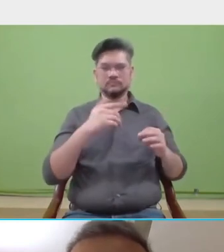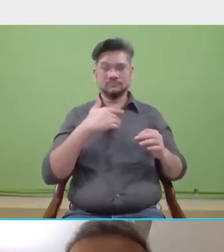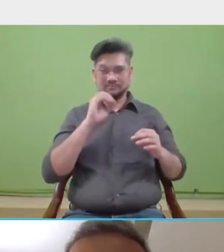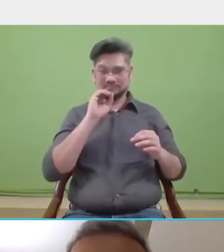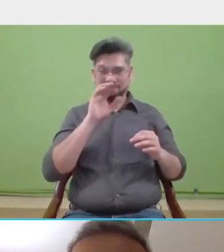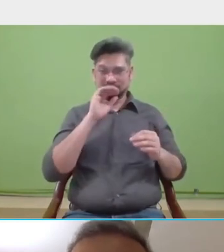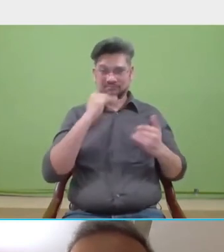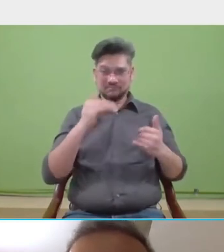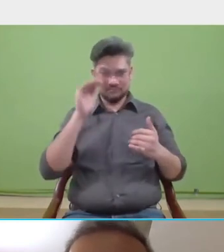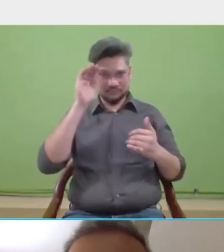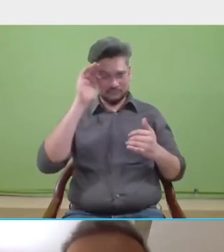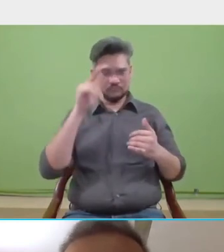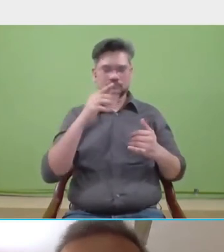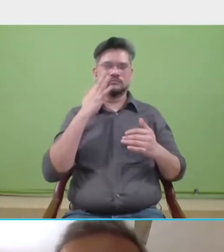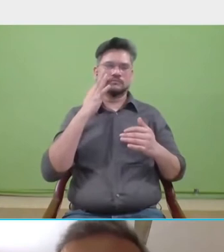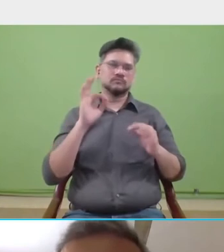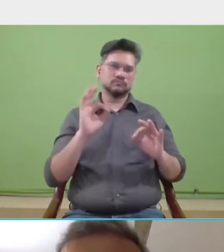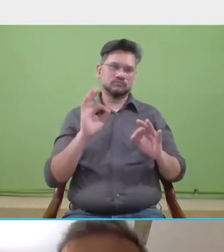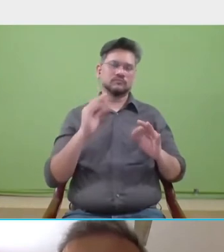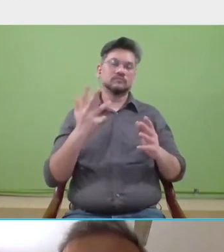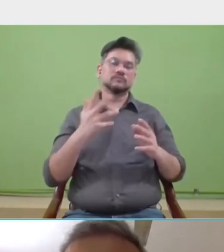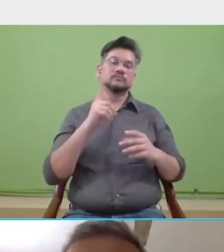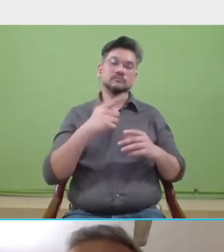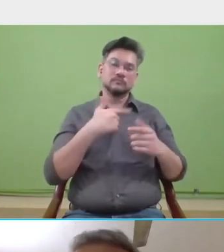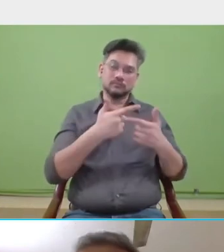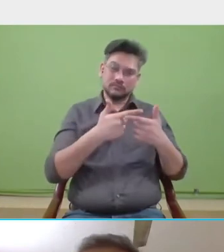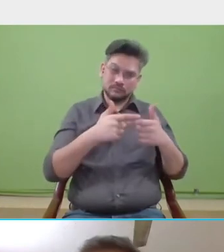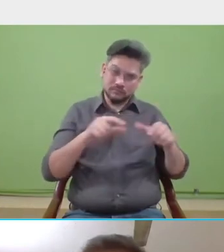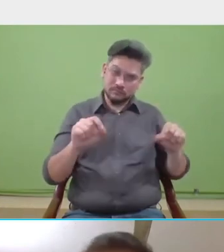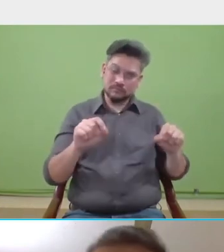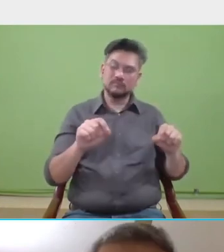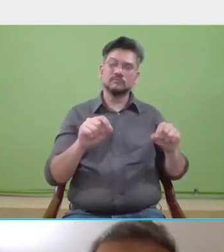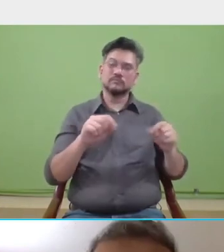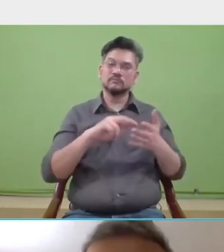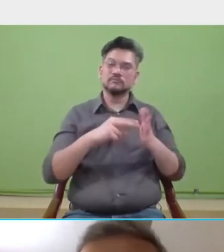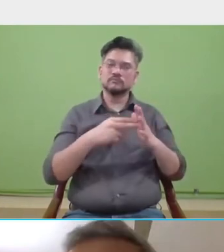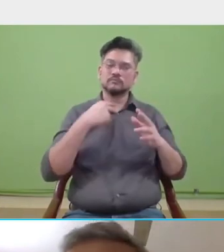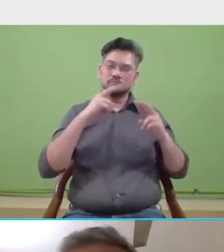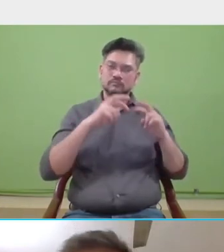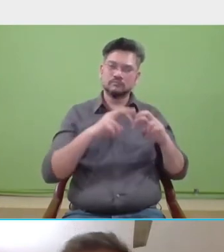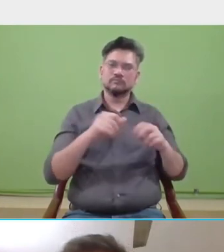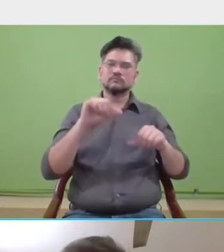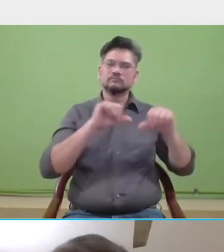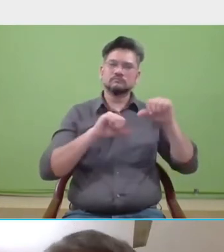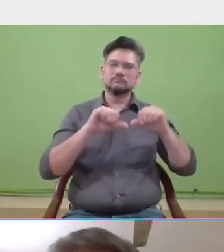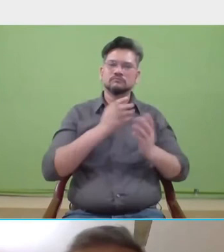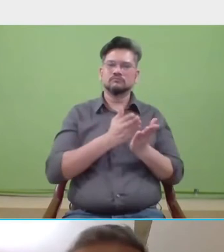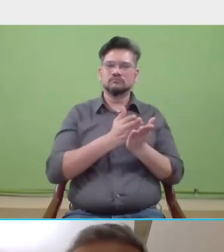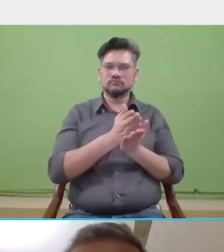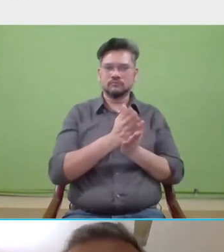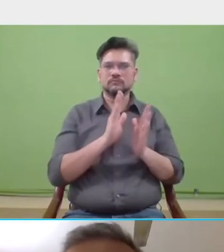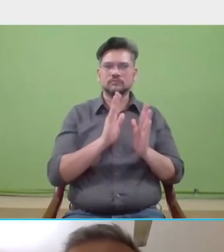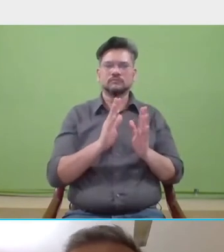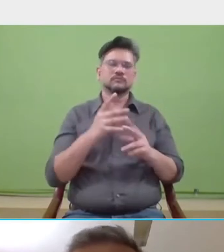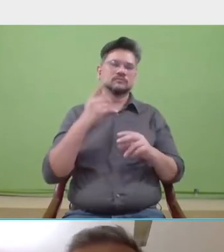using a methodology which is scientific so when ulrike says it is ipsl and i say it's isl or everybody says isl